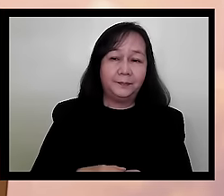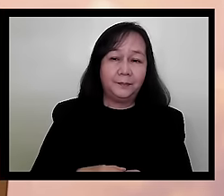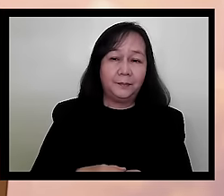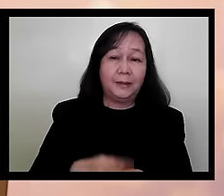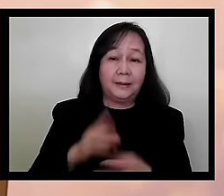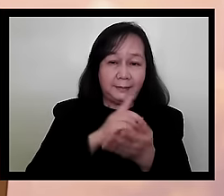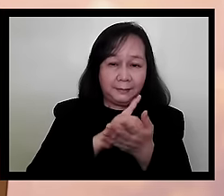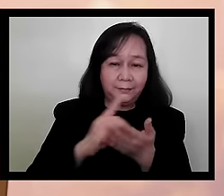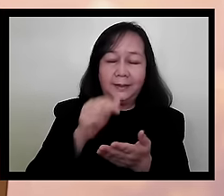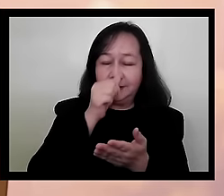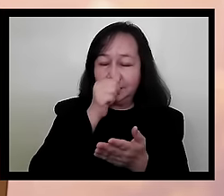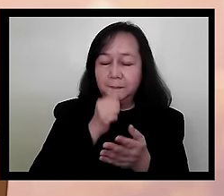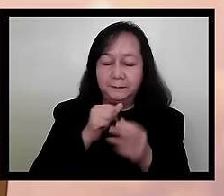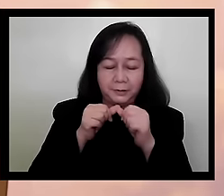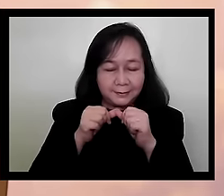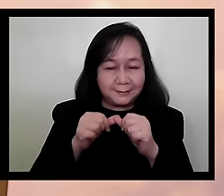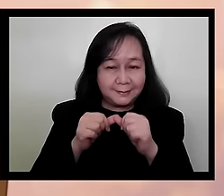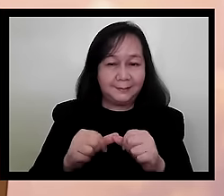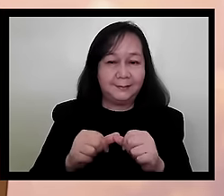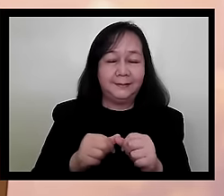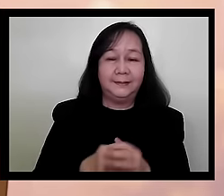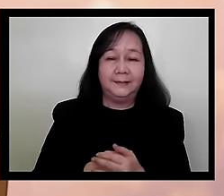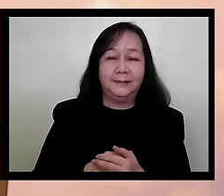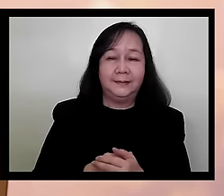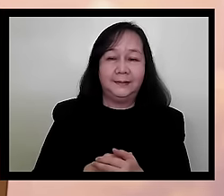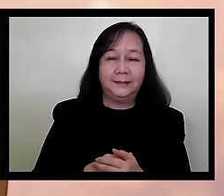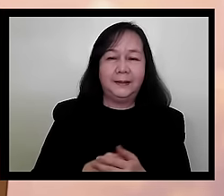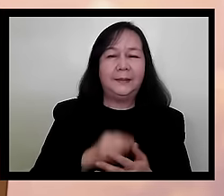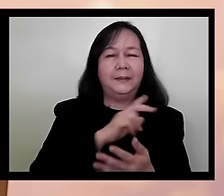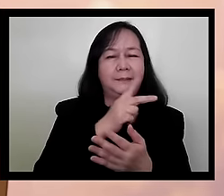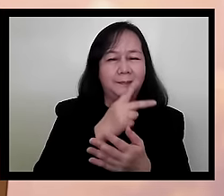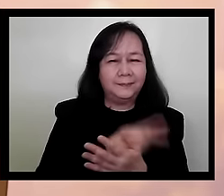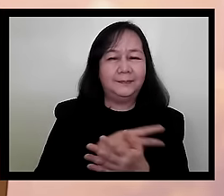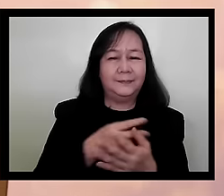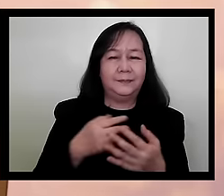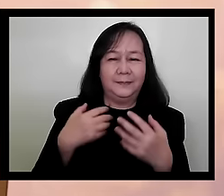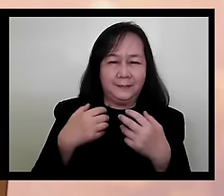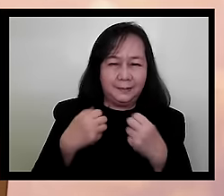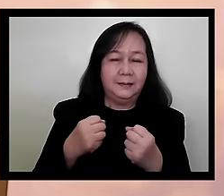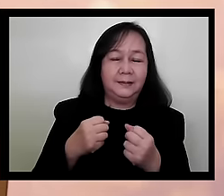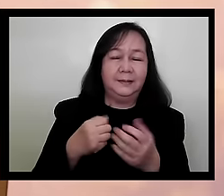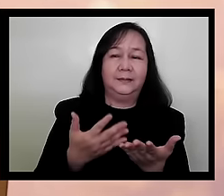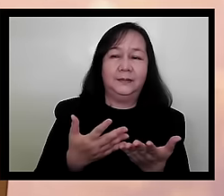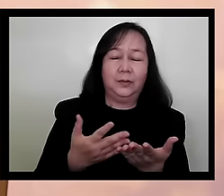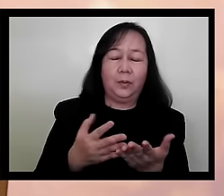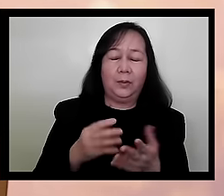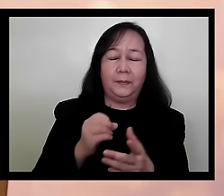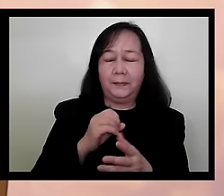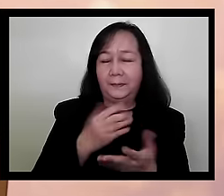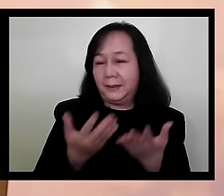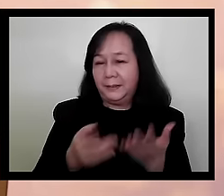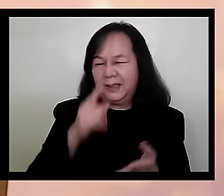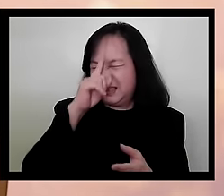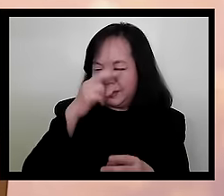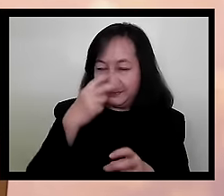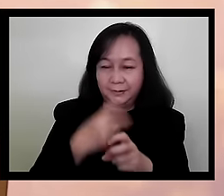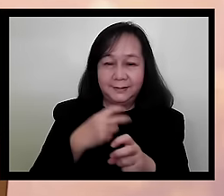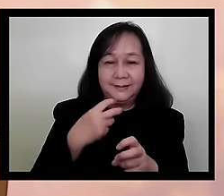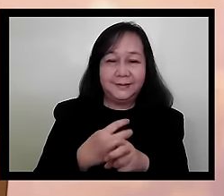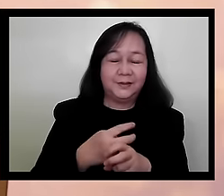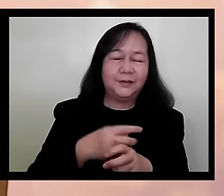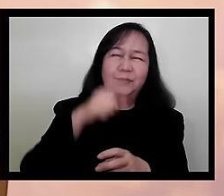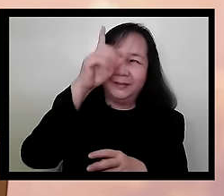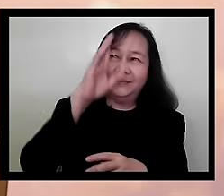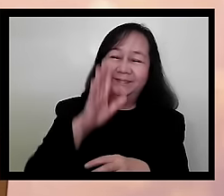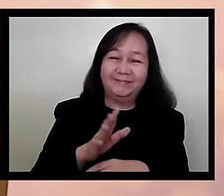divine persistence the tenacity of God or what we might even call the stubbornness